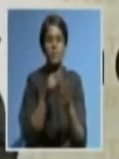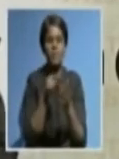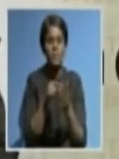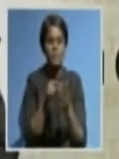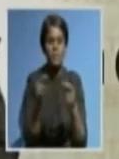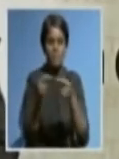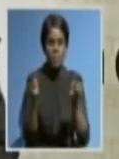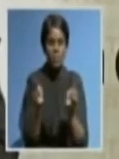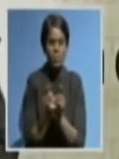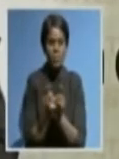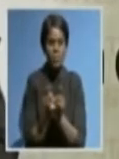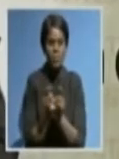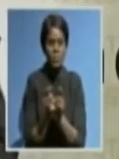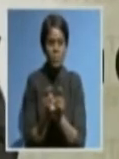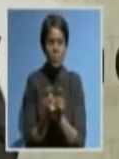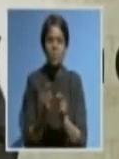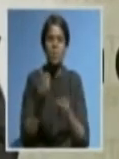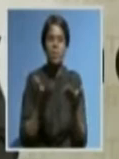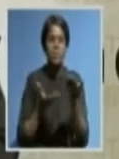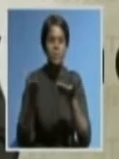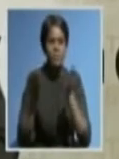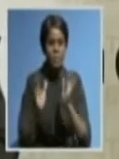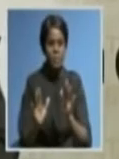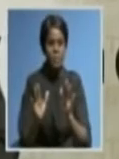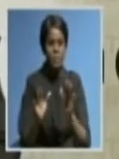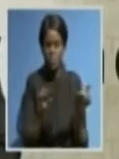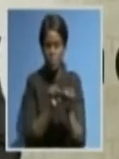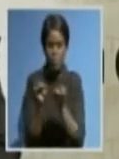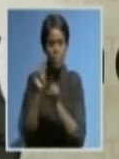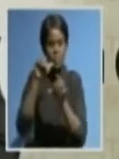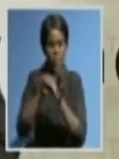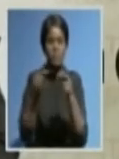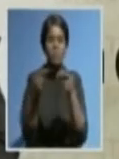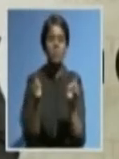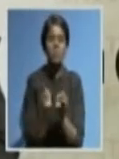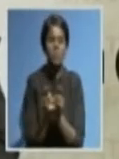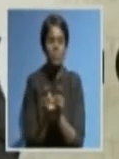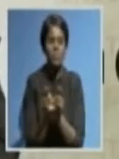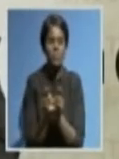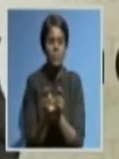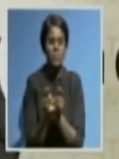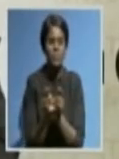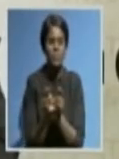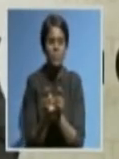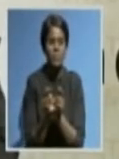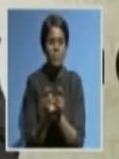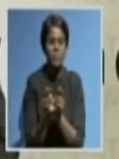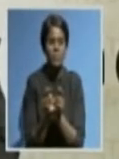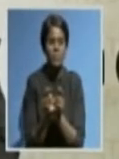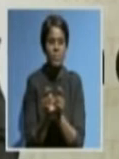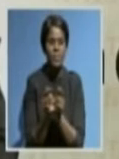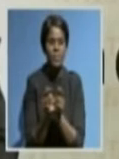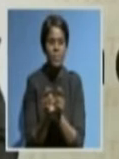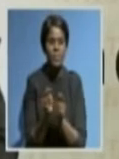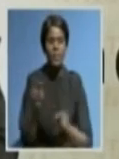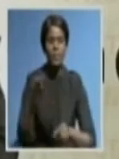group. A domestic worker is also part of this group. A congregant who met with the